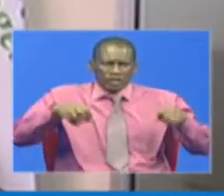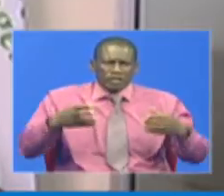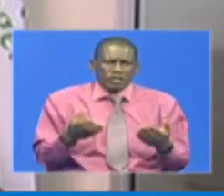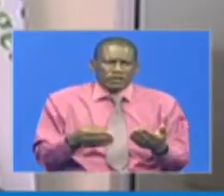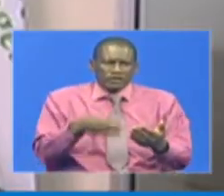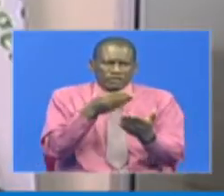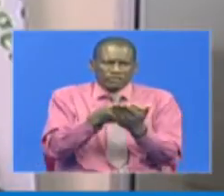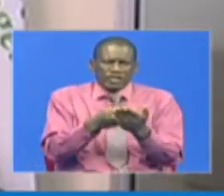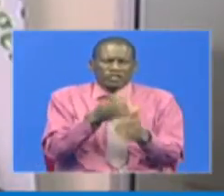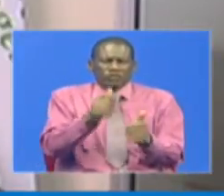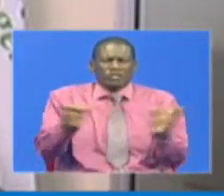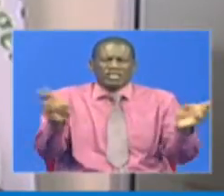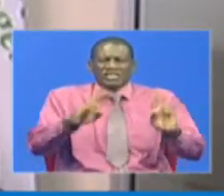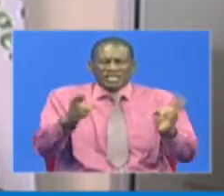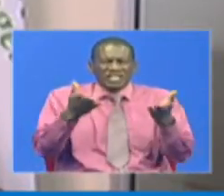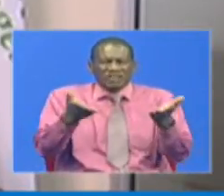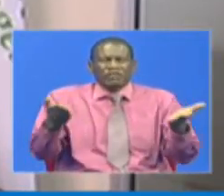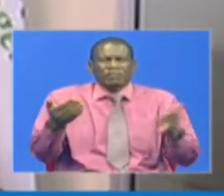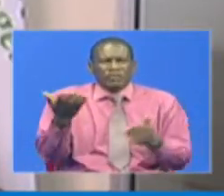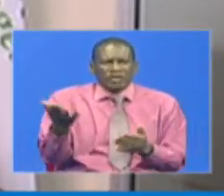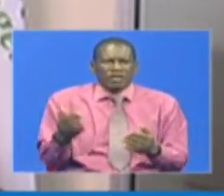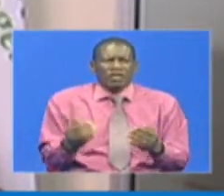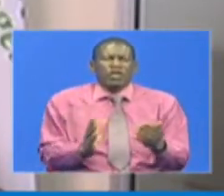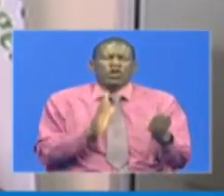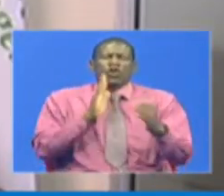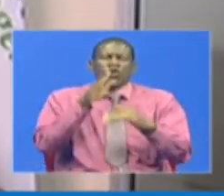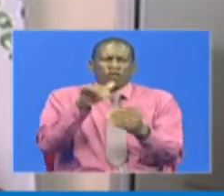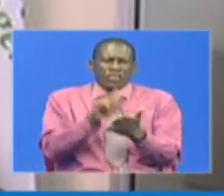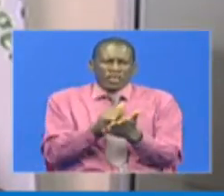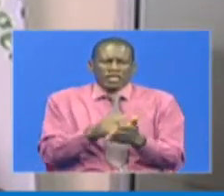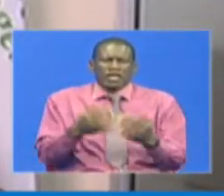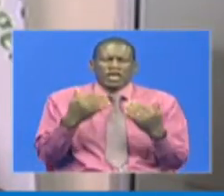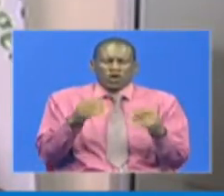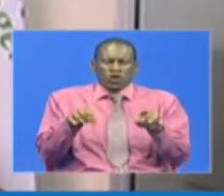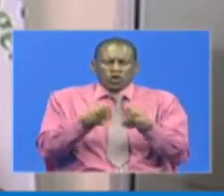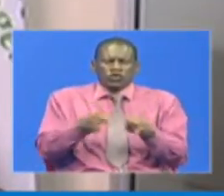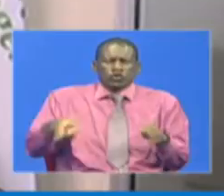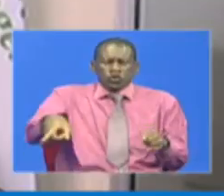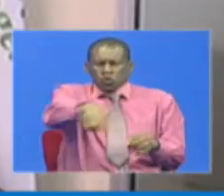finance that is readily available. Over and above that, we are also in